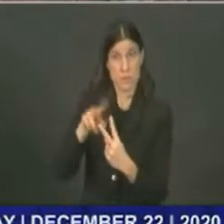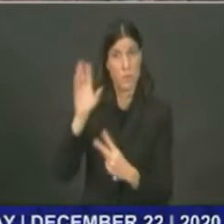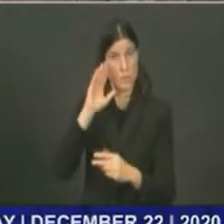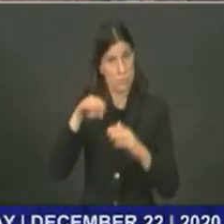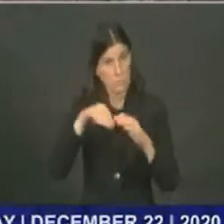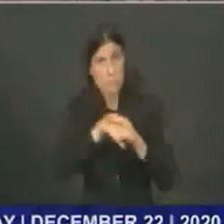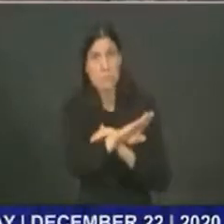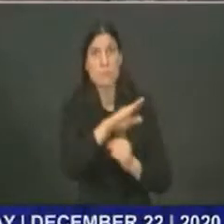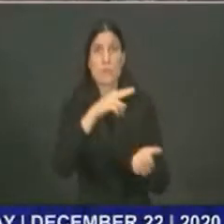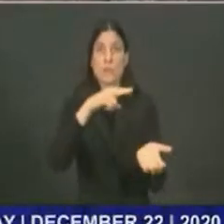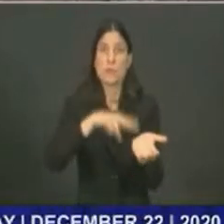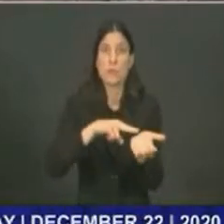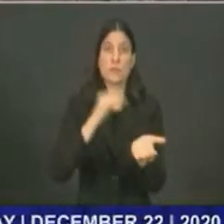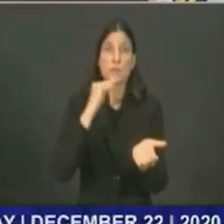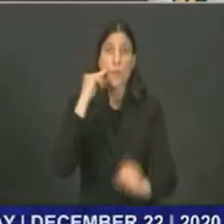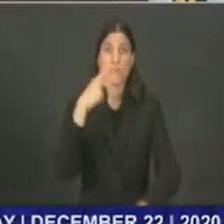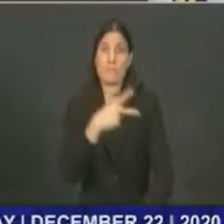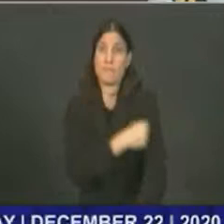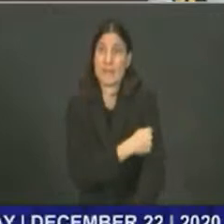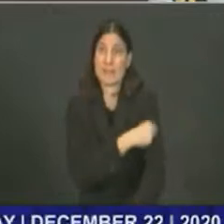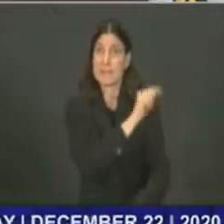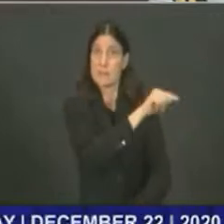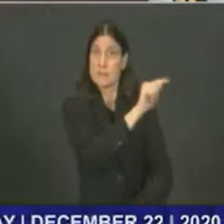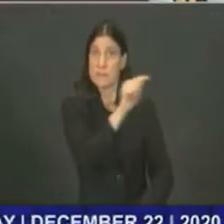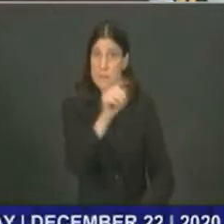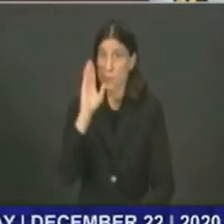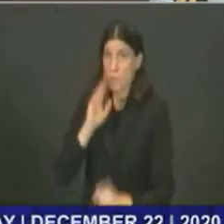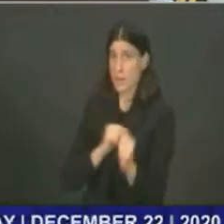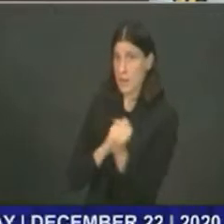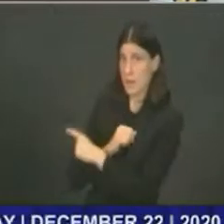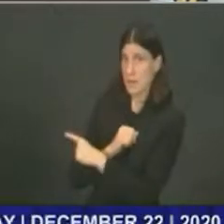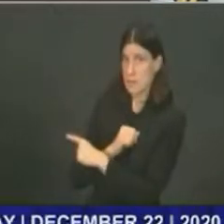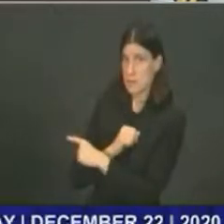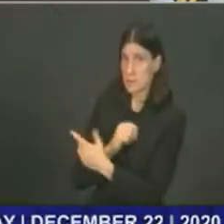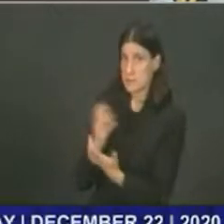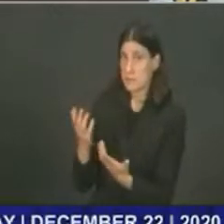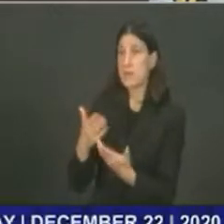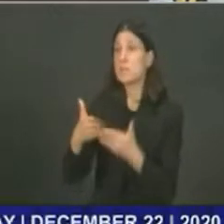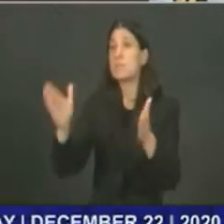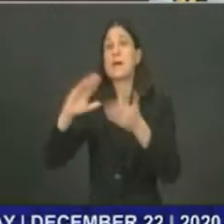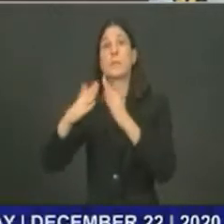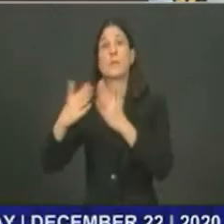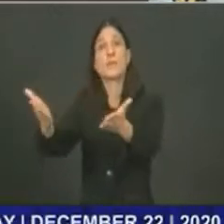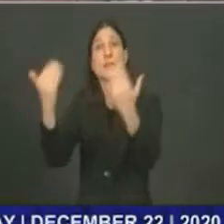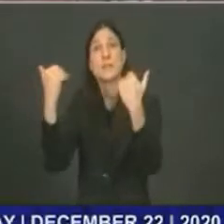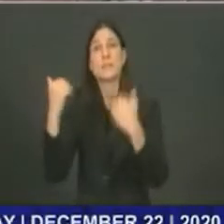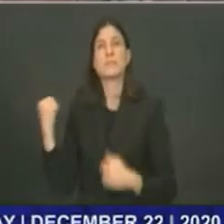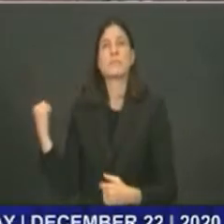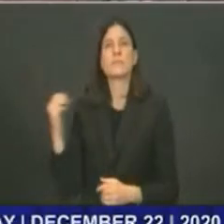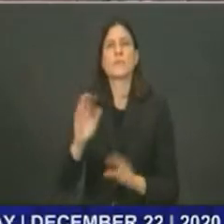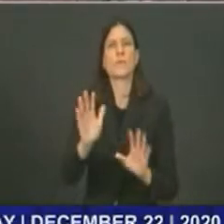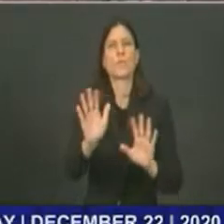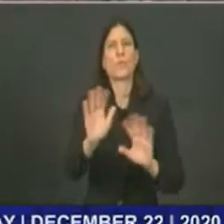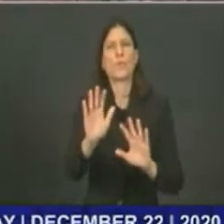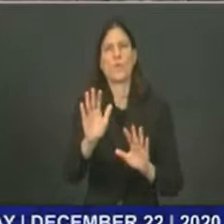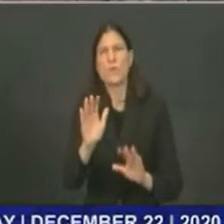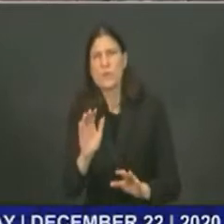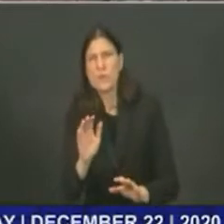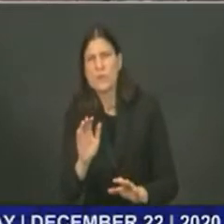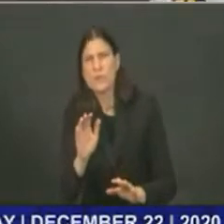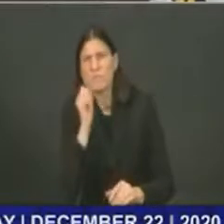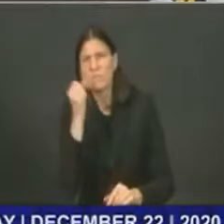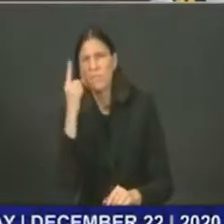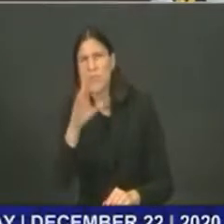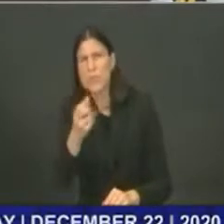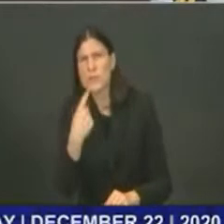in the weeks to come? As part of the nursing home program. nursing home, when it gets to. Oh, just overall,